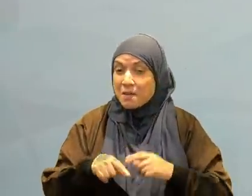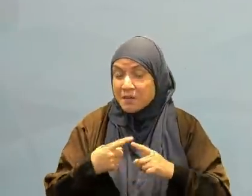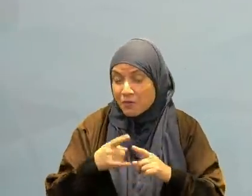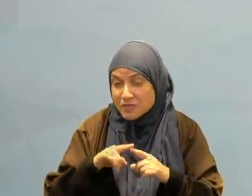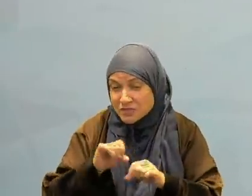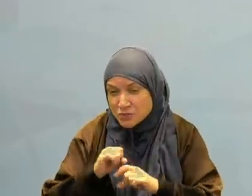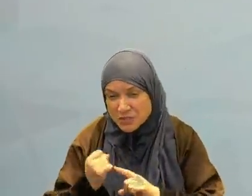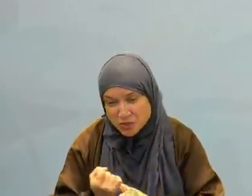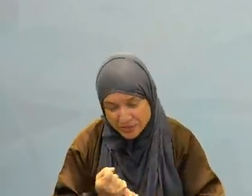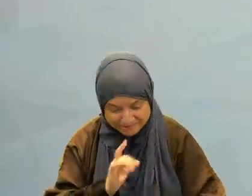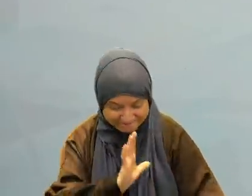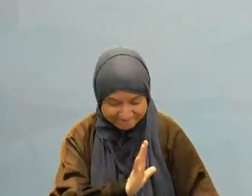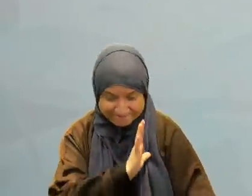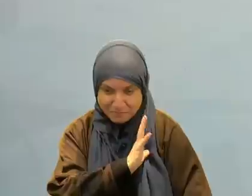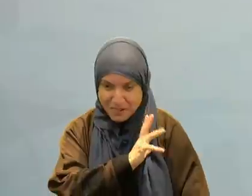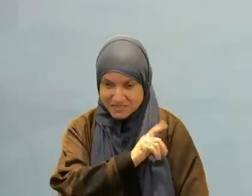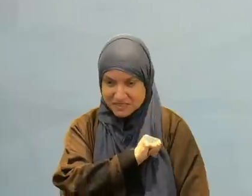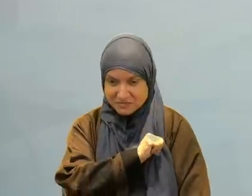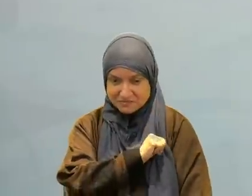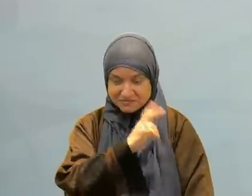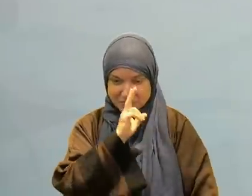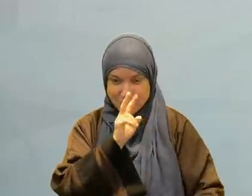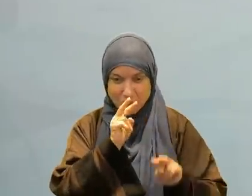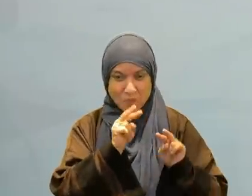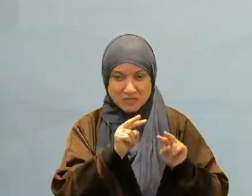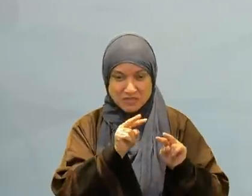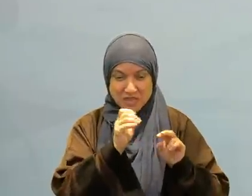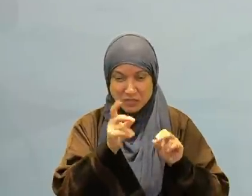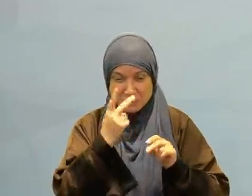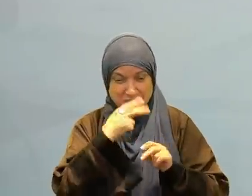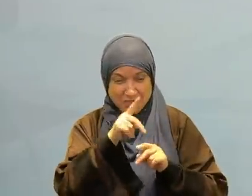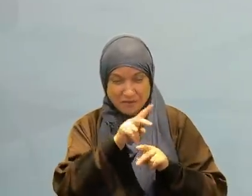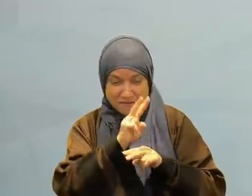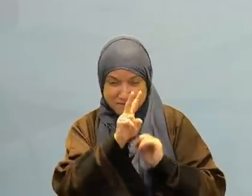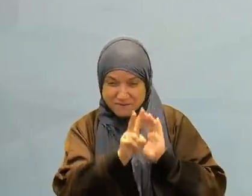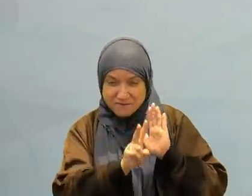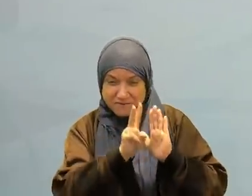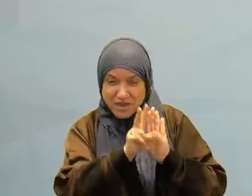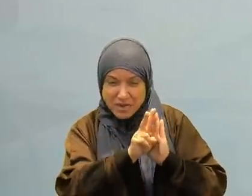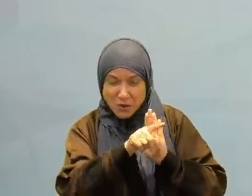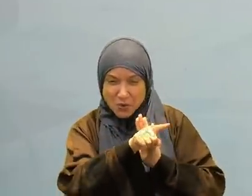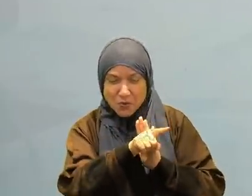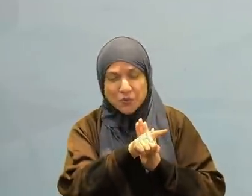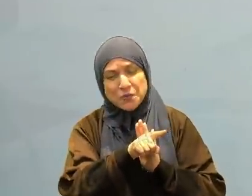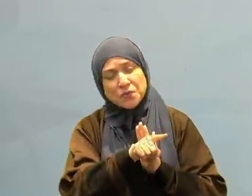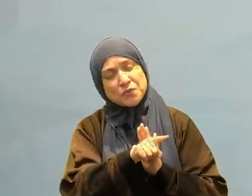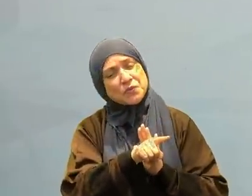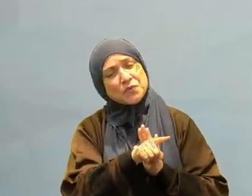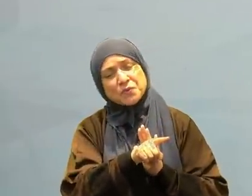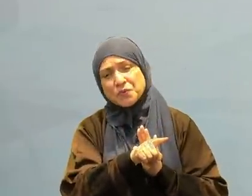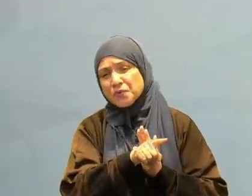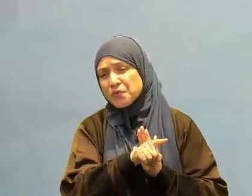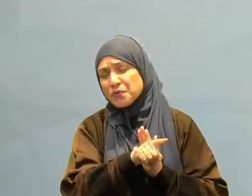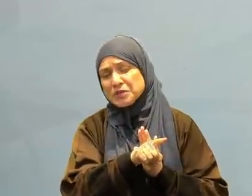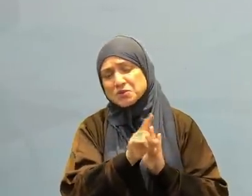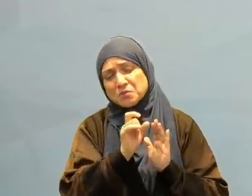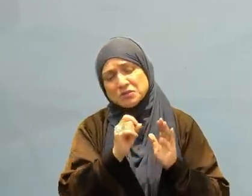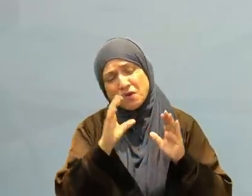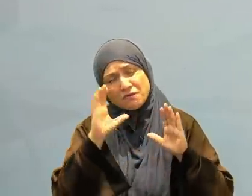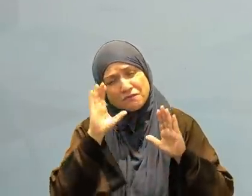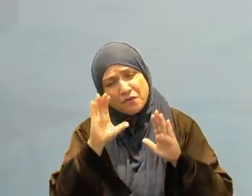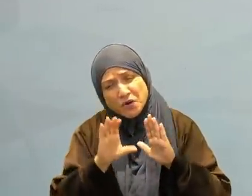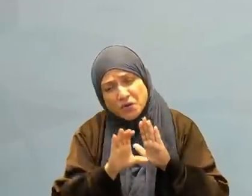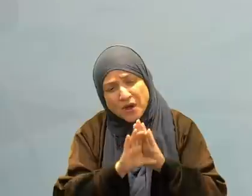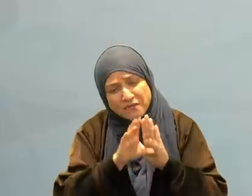stairs, and elderly women and children brave stun grenades and bullets to pray in the